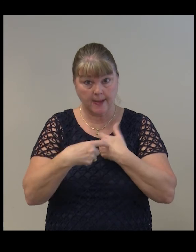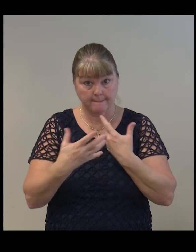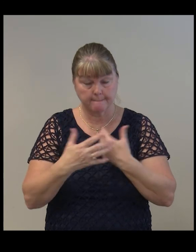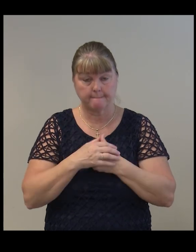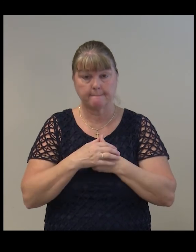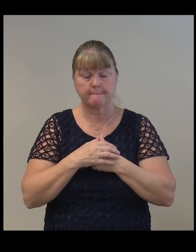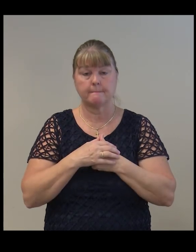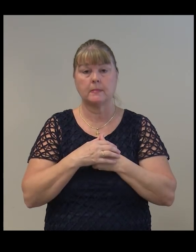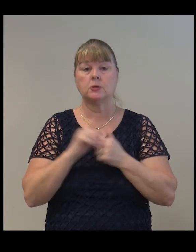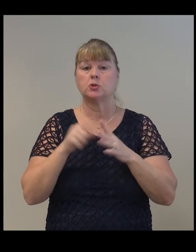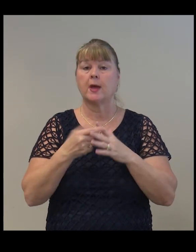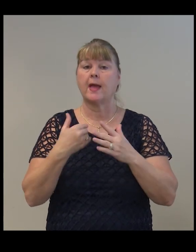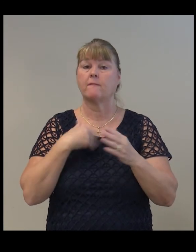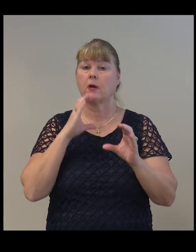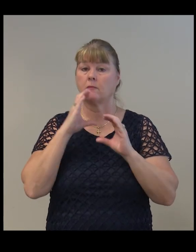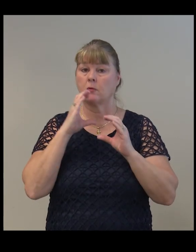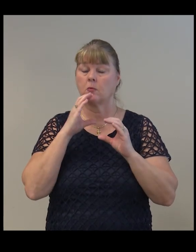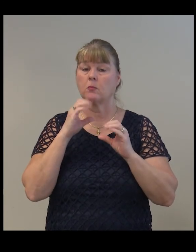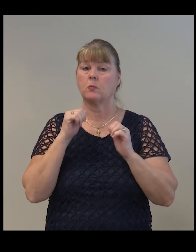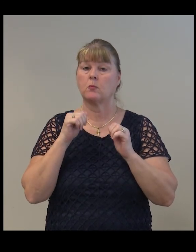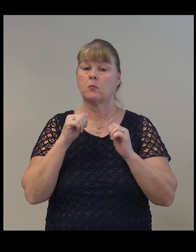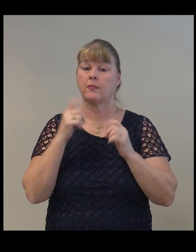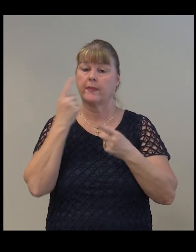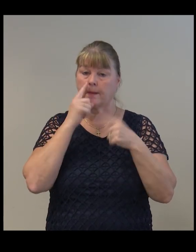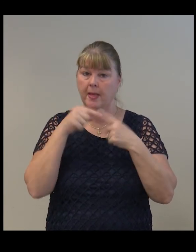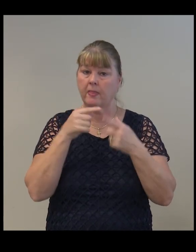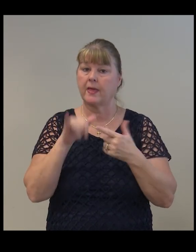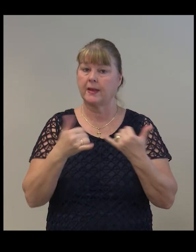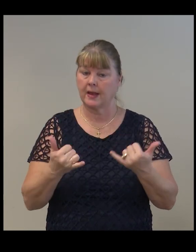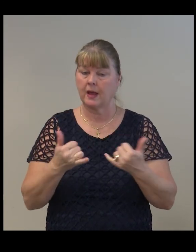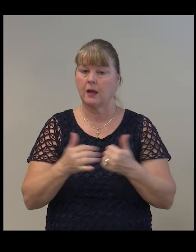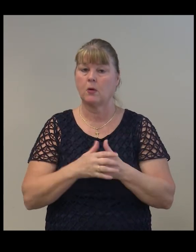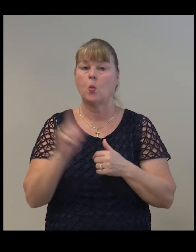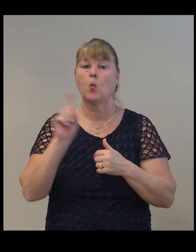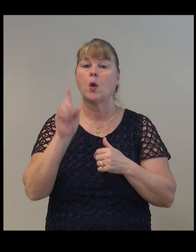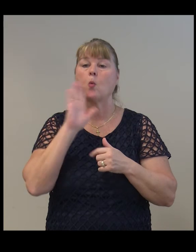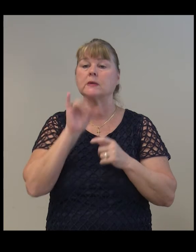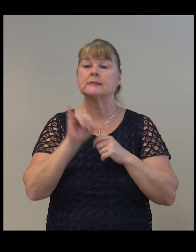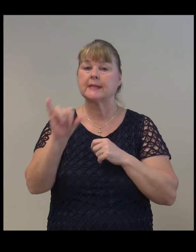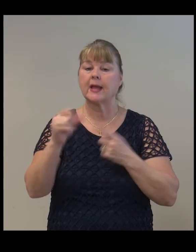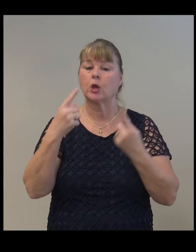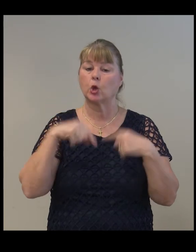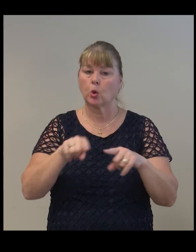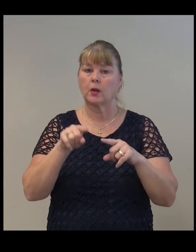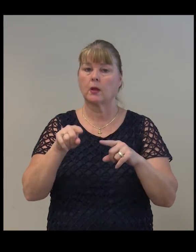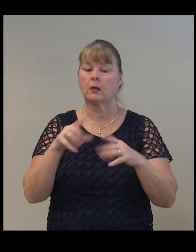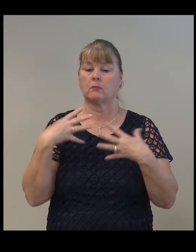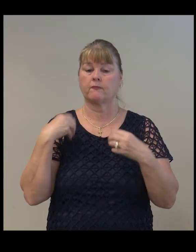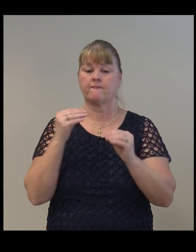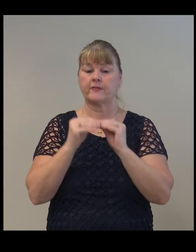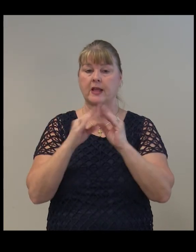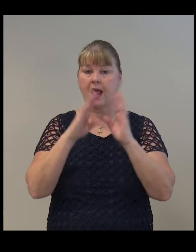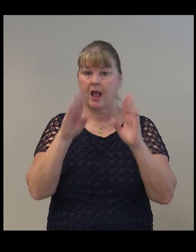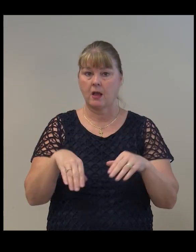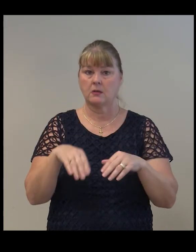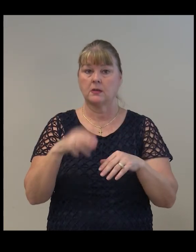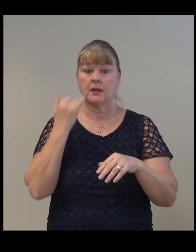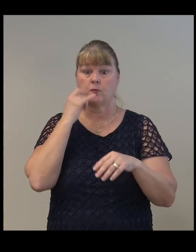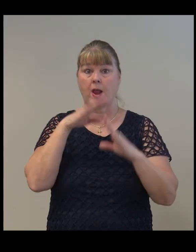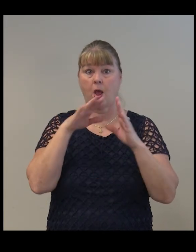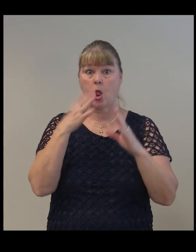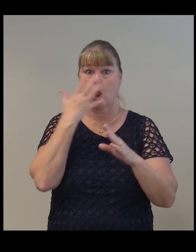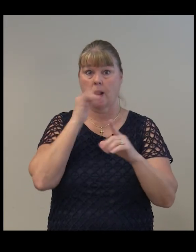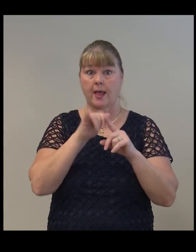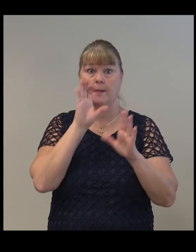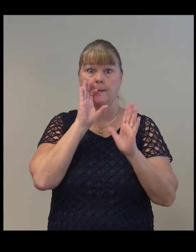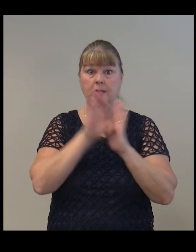period of time? Start having those conversations, start thinking about it. Where are you going to stay during those repairs? If your home looks